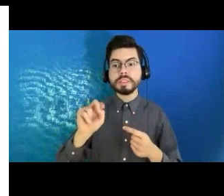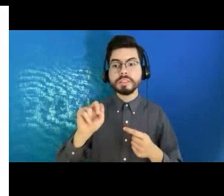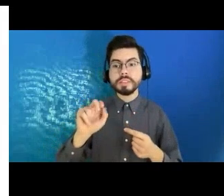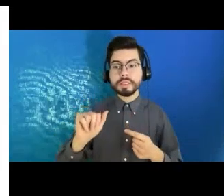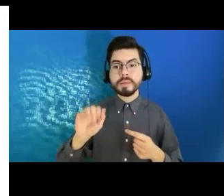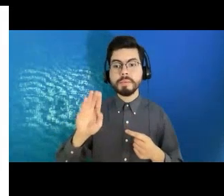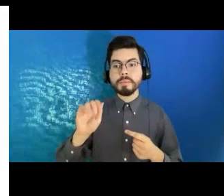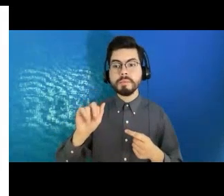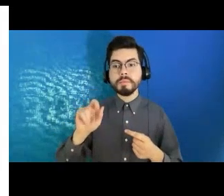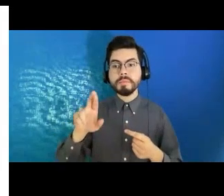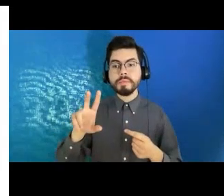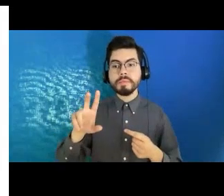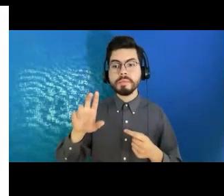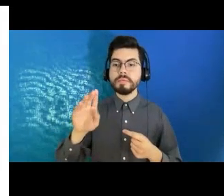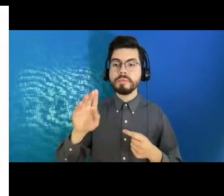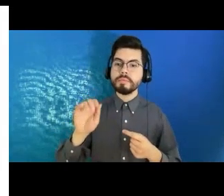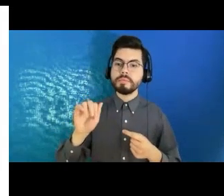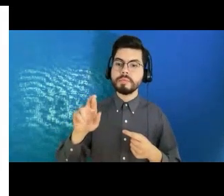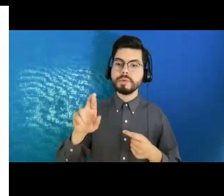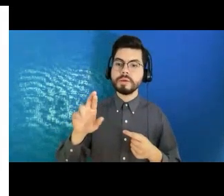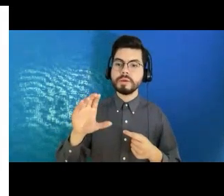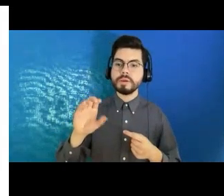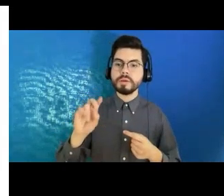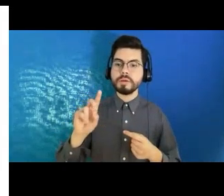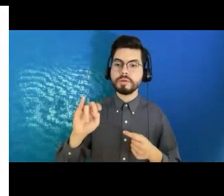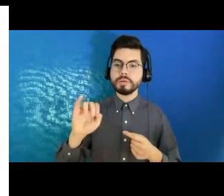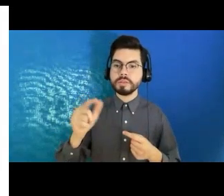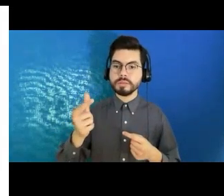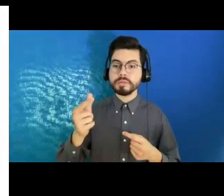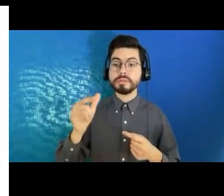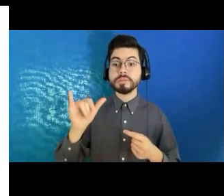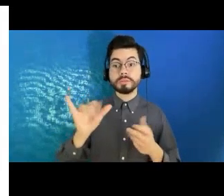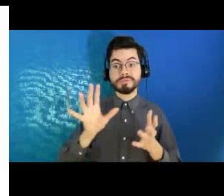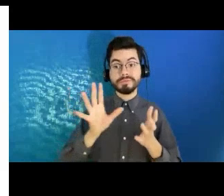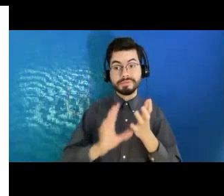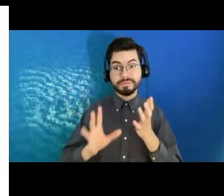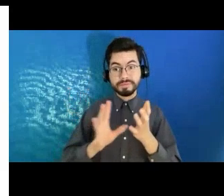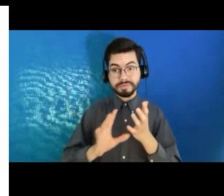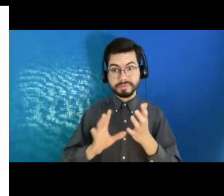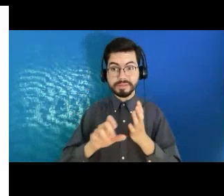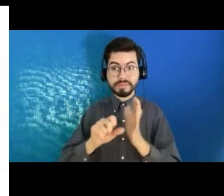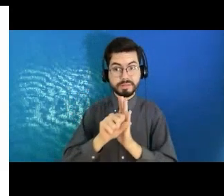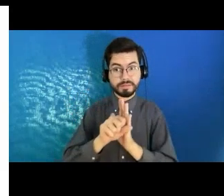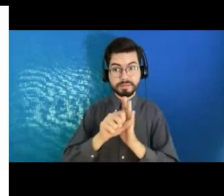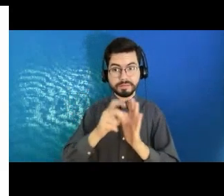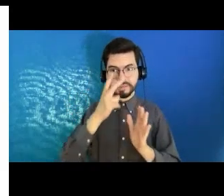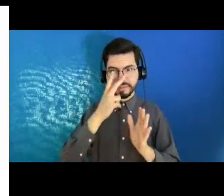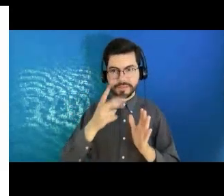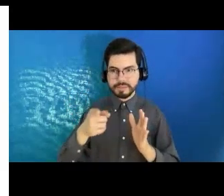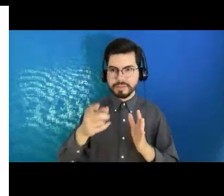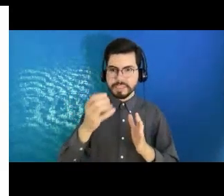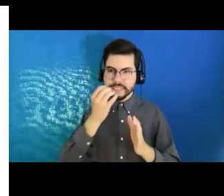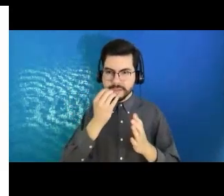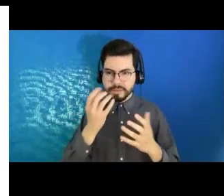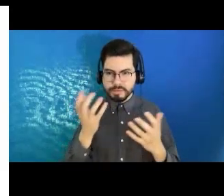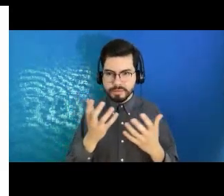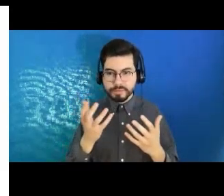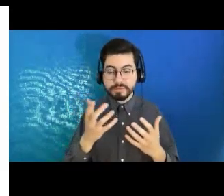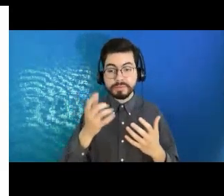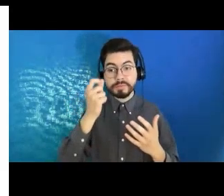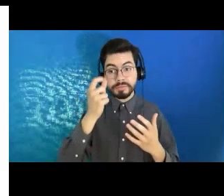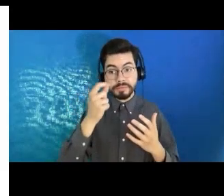then looking at the fecal samples to see what's in their diet. And she's not only looking at once, she's looking at